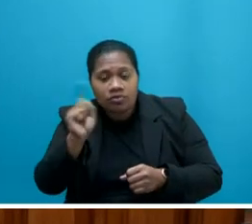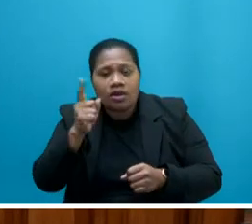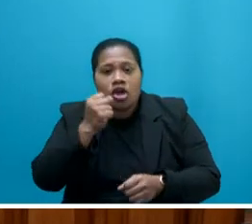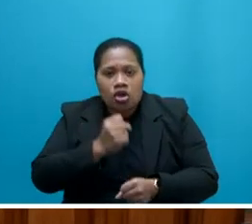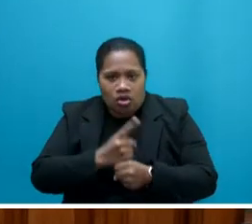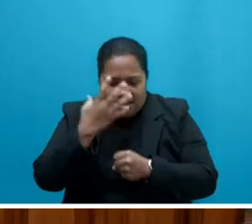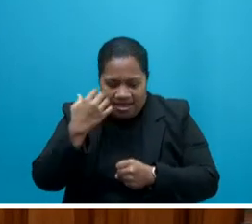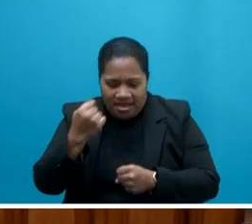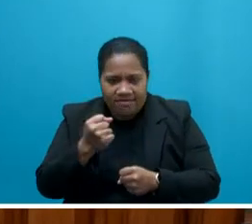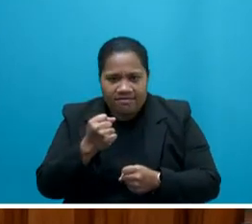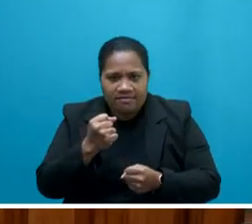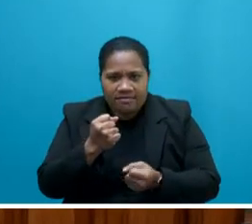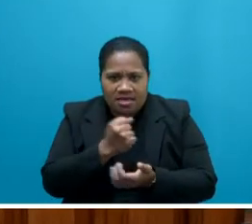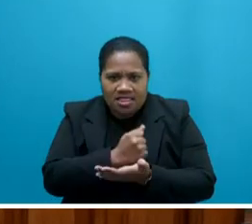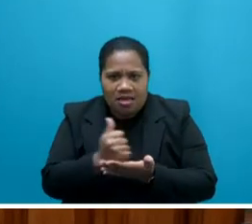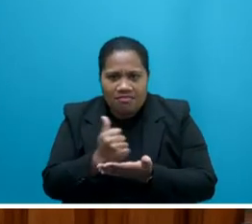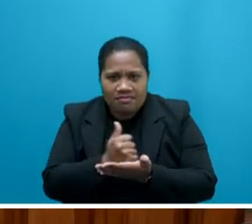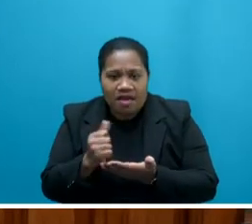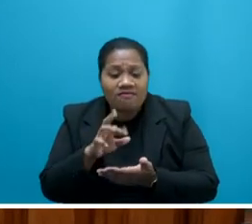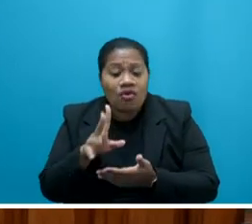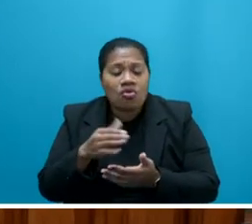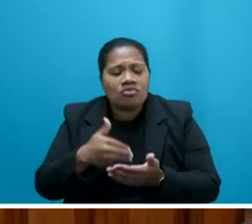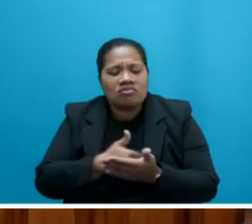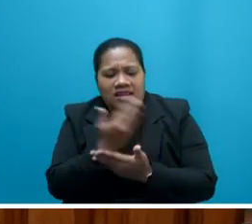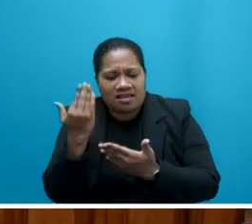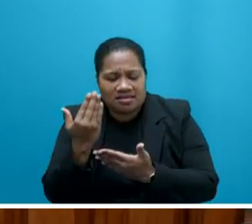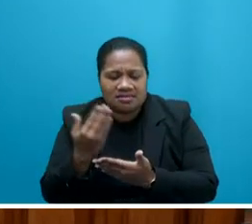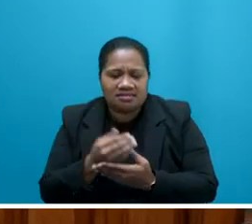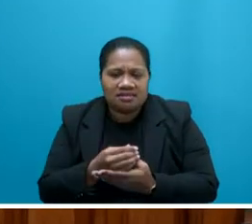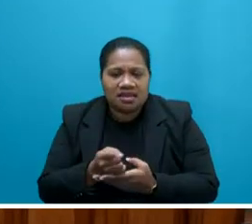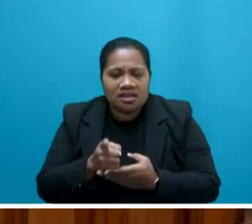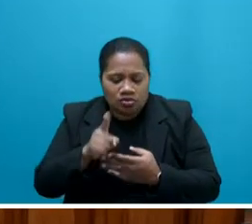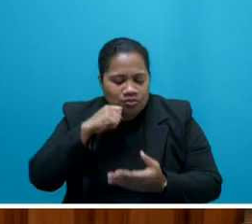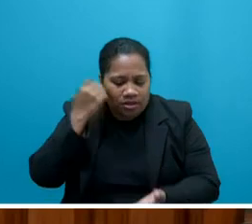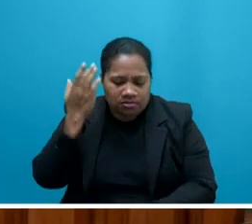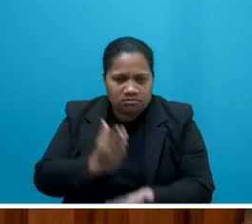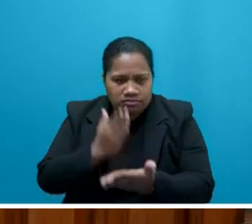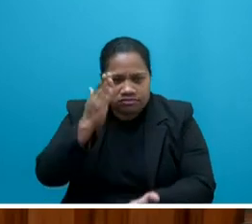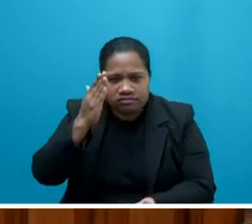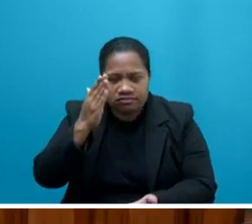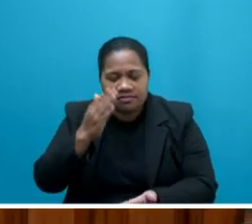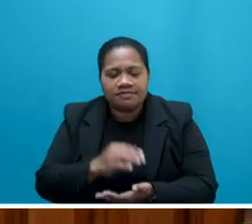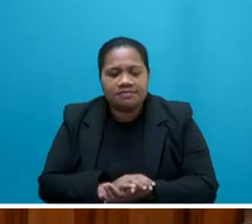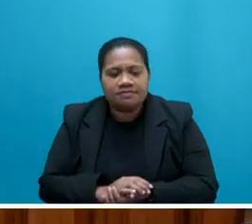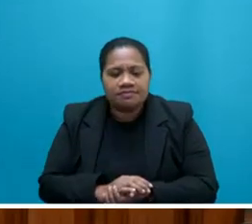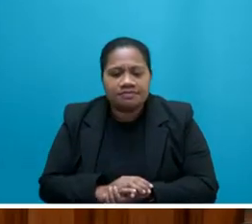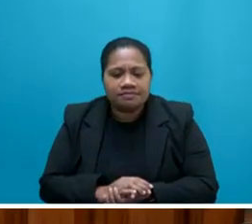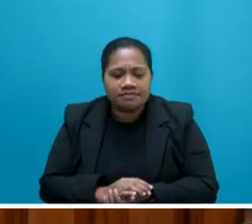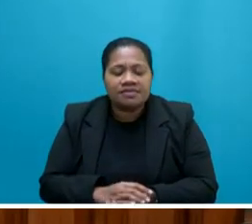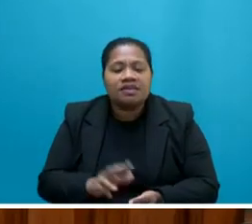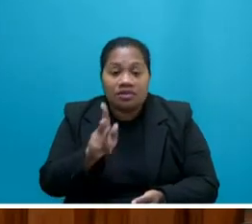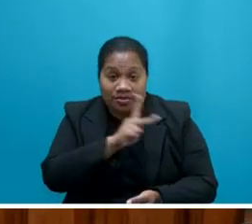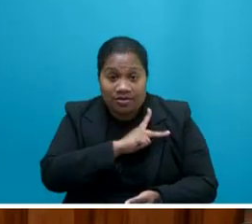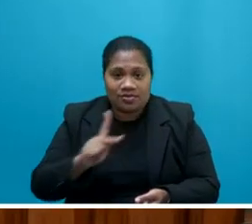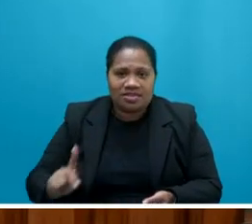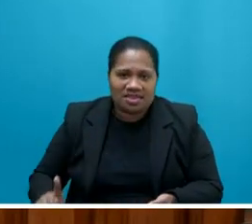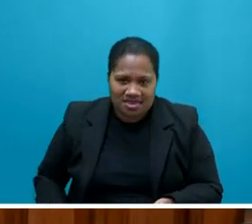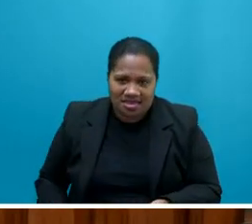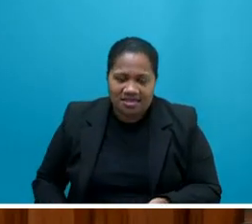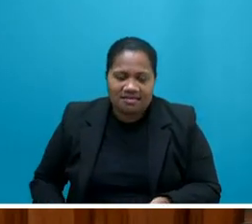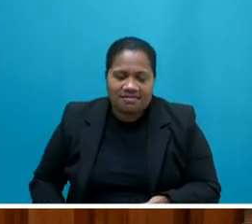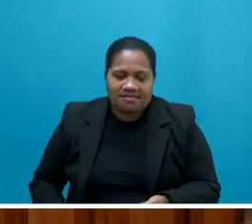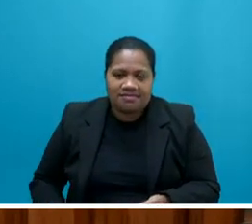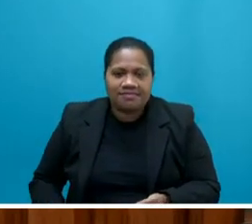his kingdom and has brought it to an end. He has weighed him on his balance scales, and he